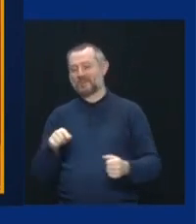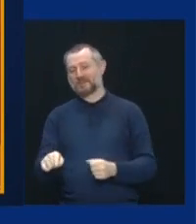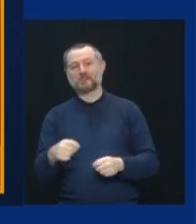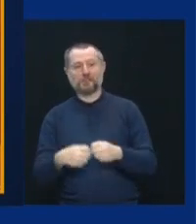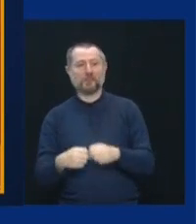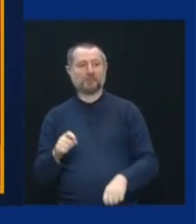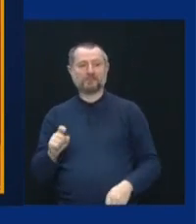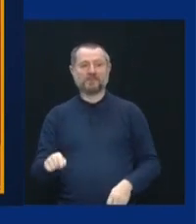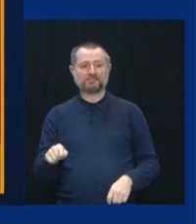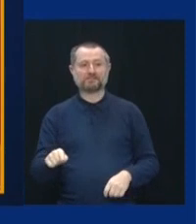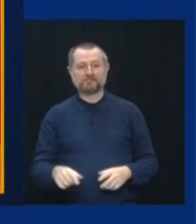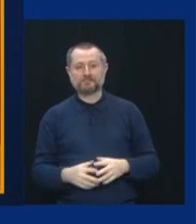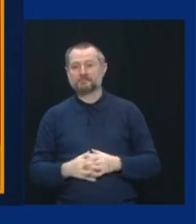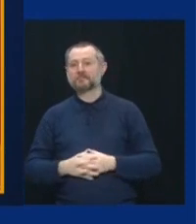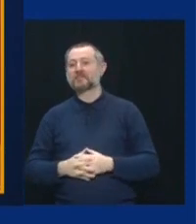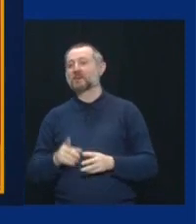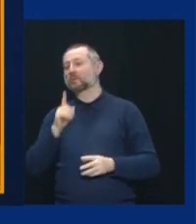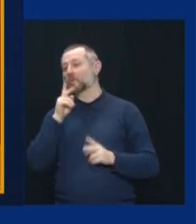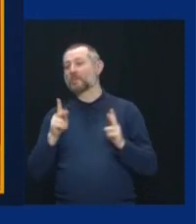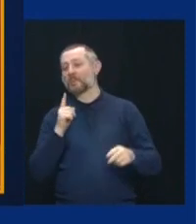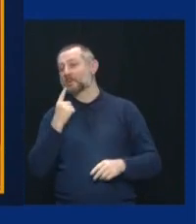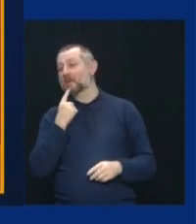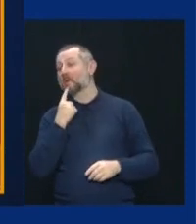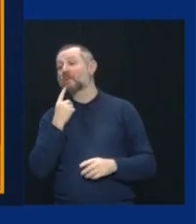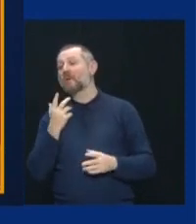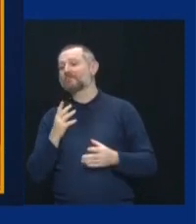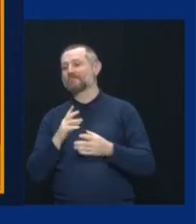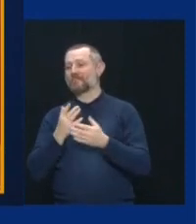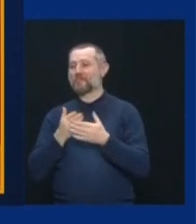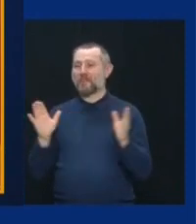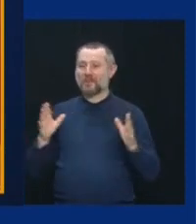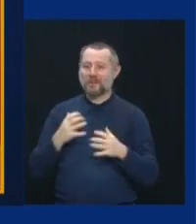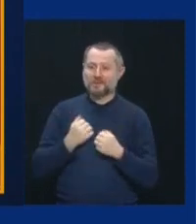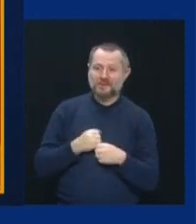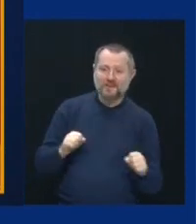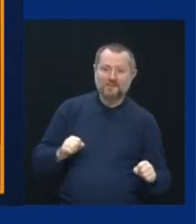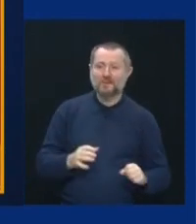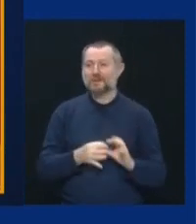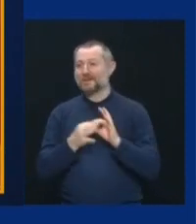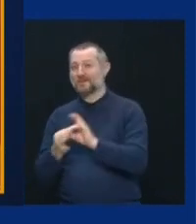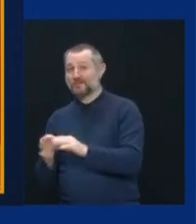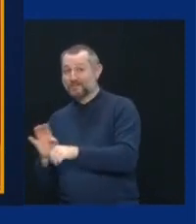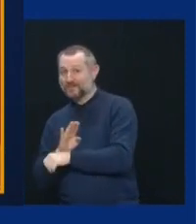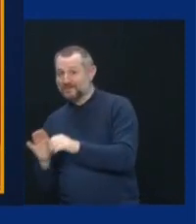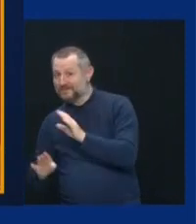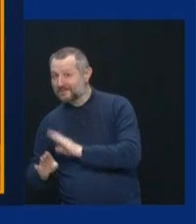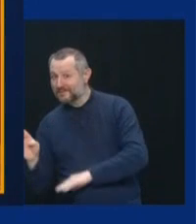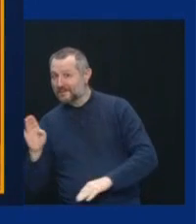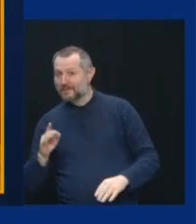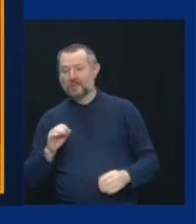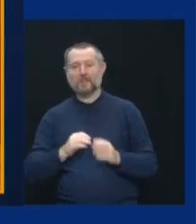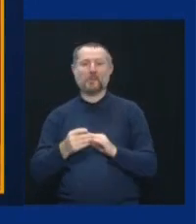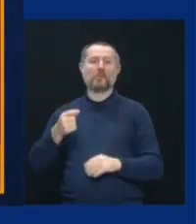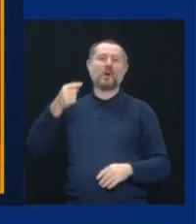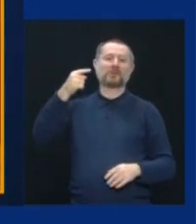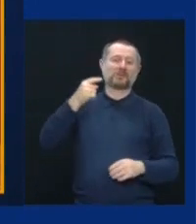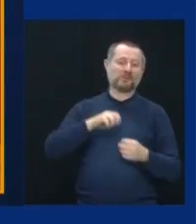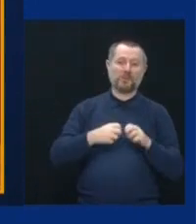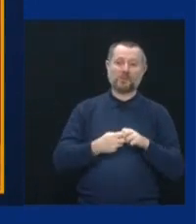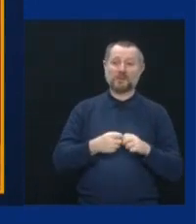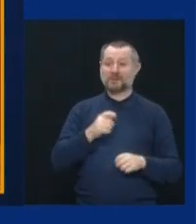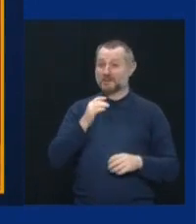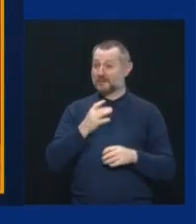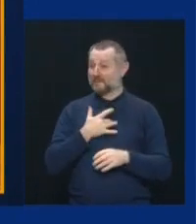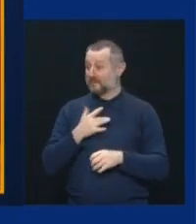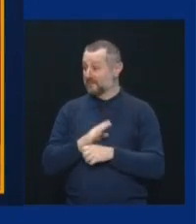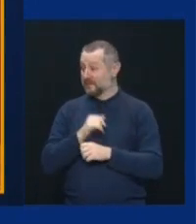talk about public safety in terms of economic development, but it is the #1 issue. If businesses don't feel safe,